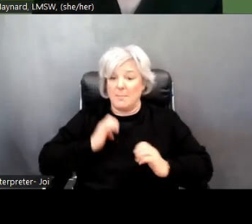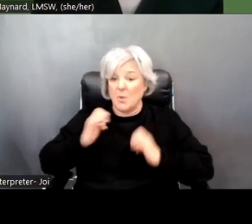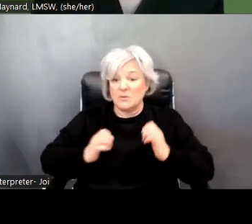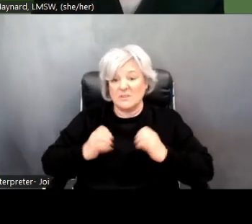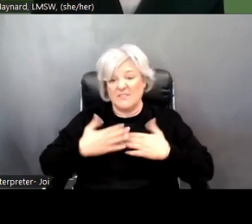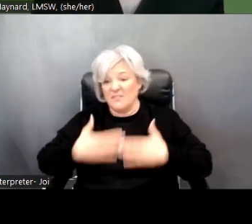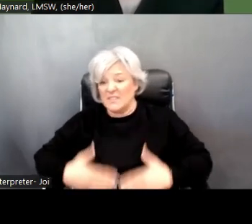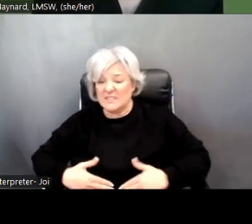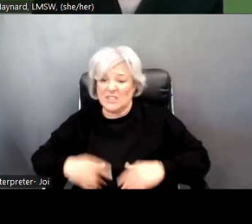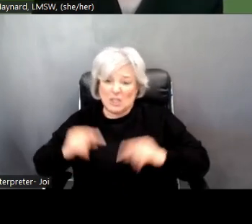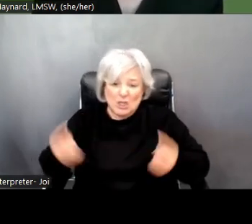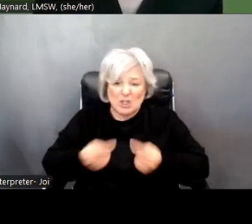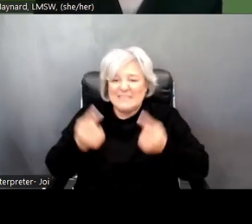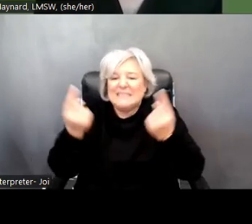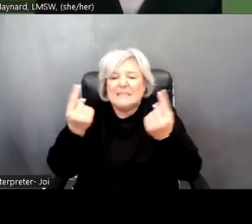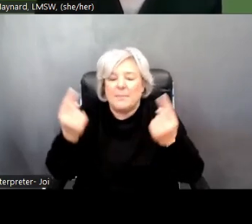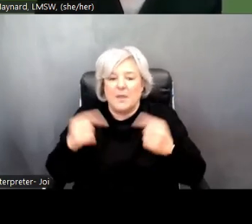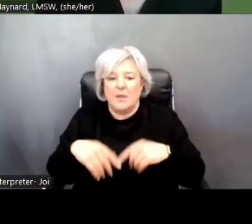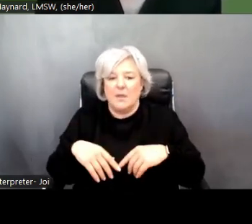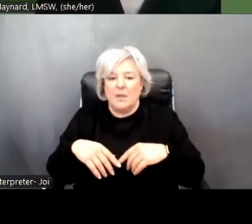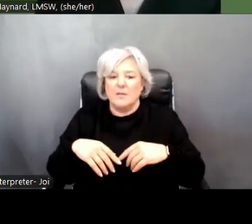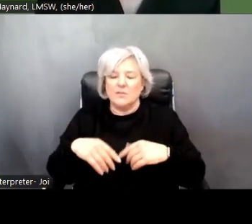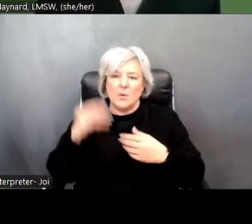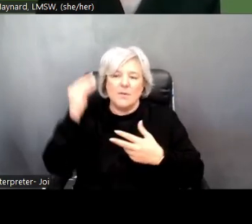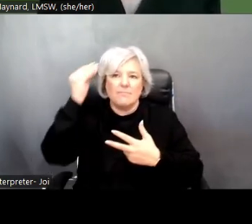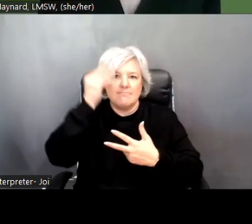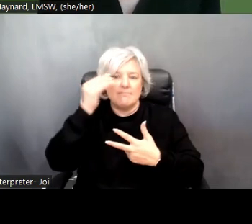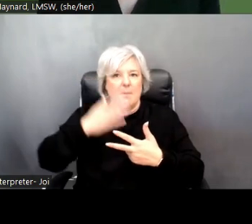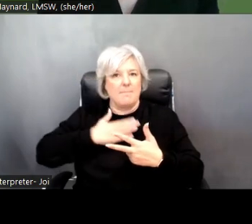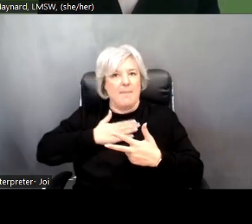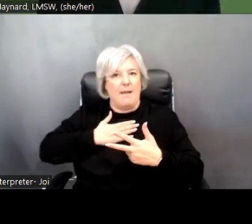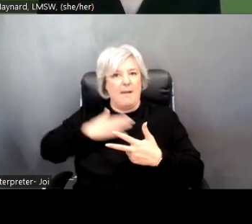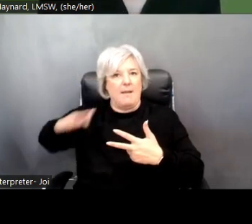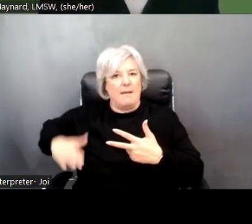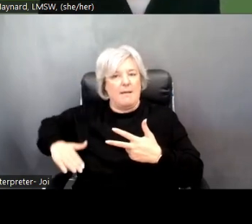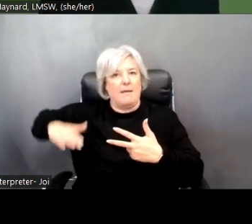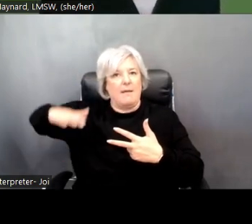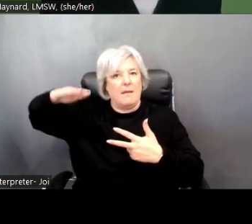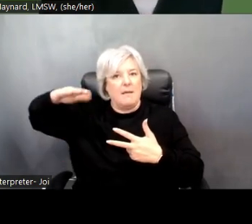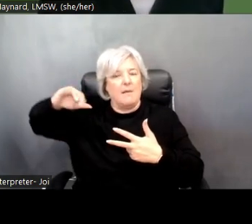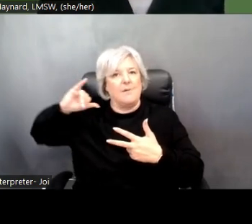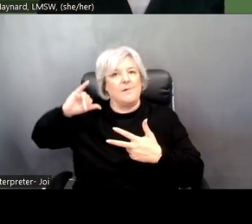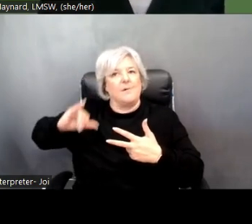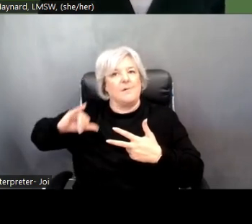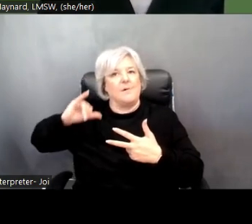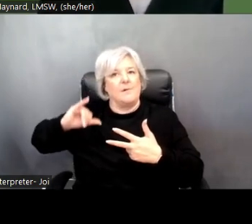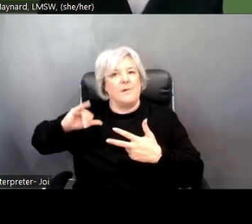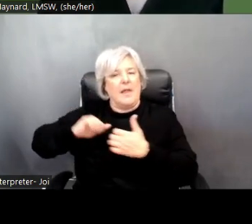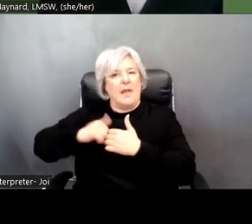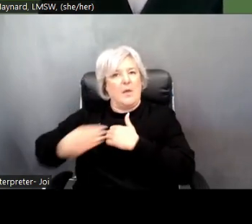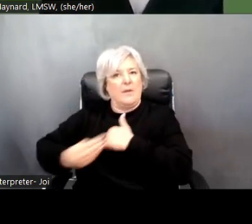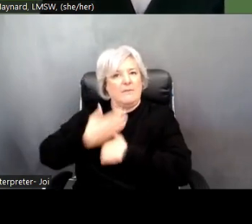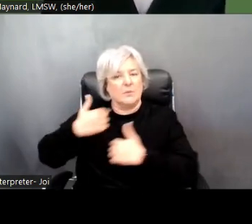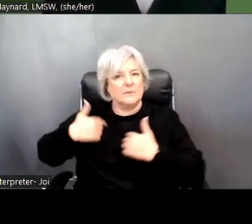hurt, etc.? So it really gets at your own attachment style, how you were influenced